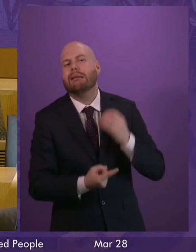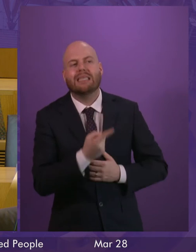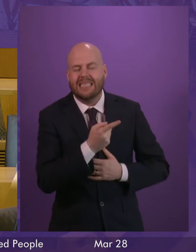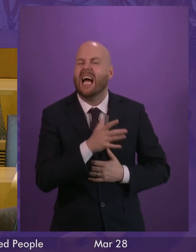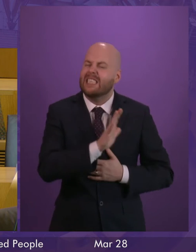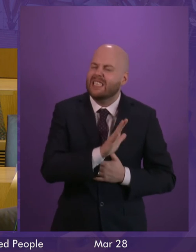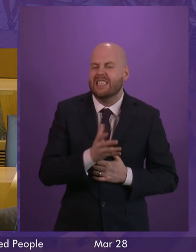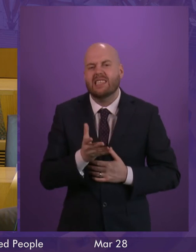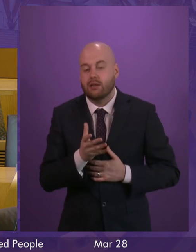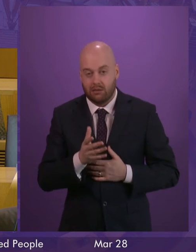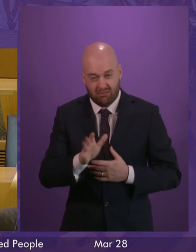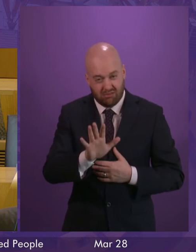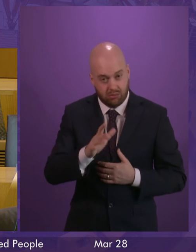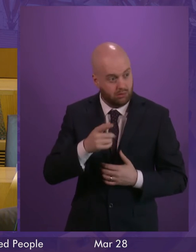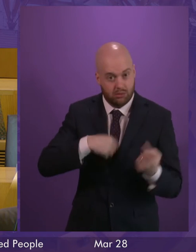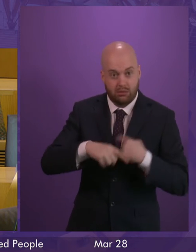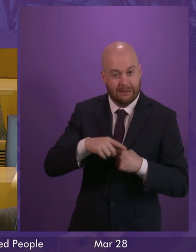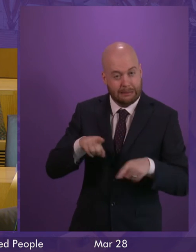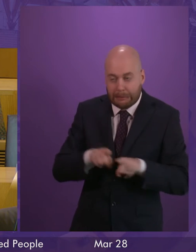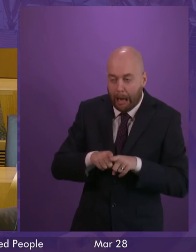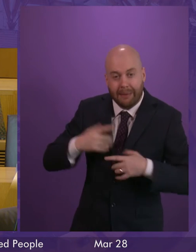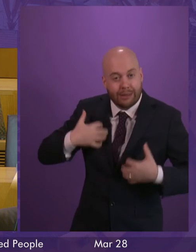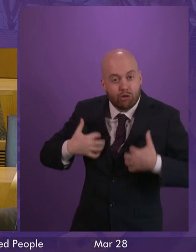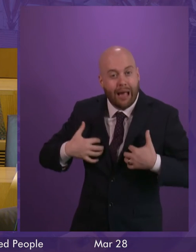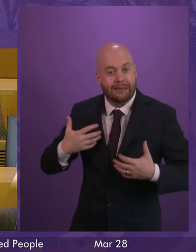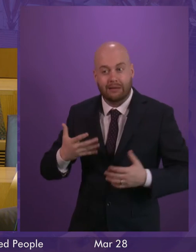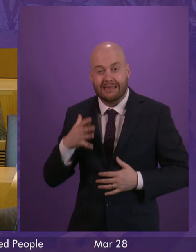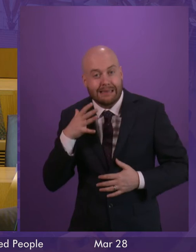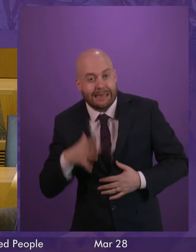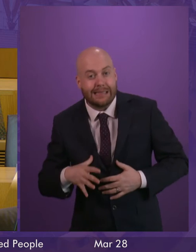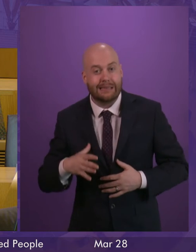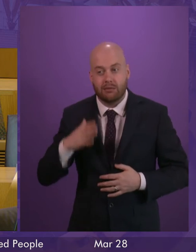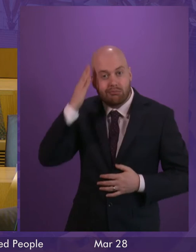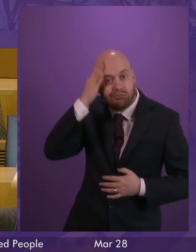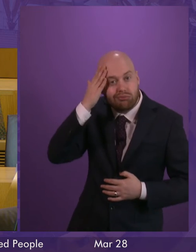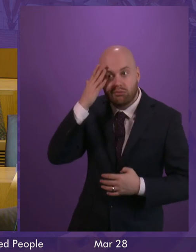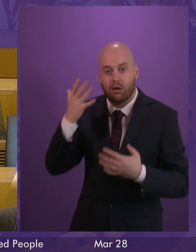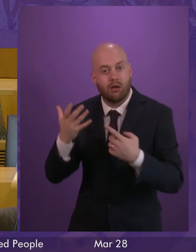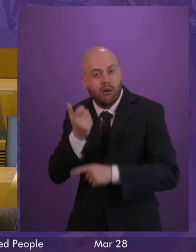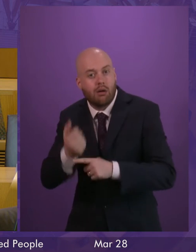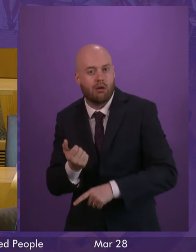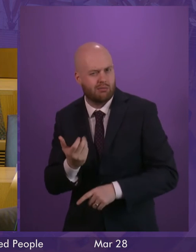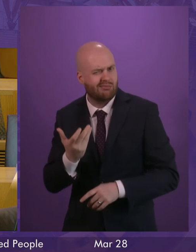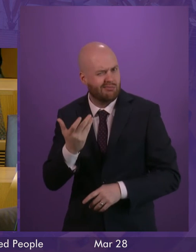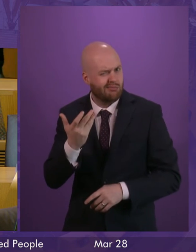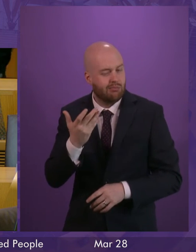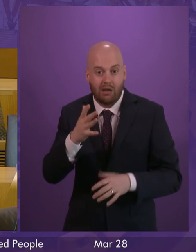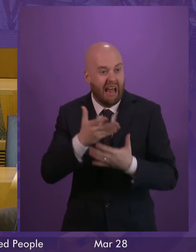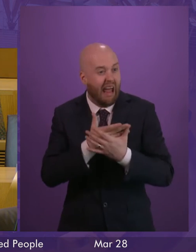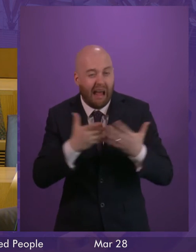interests and desires and needs, and they seek to provide that. And whether that's scotching myths about sexuality